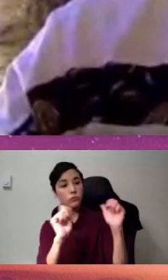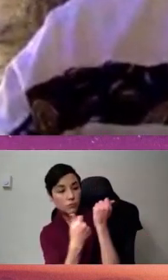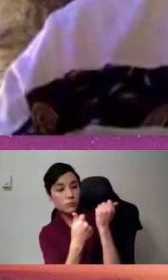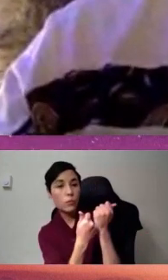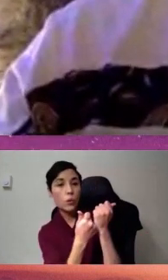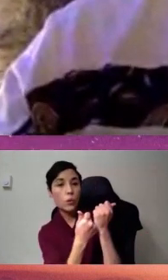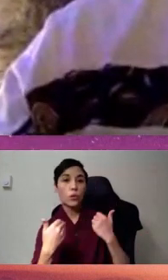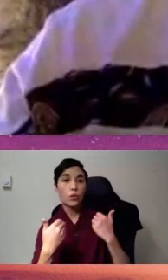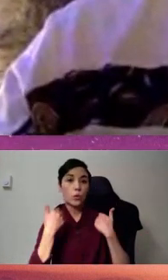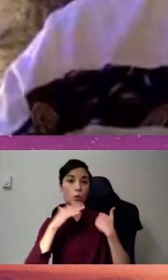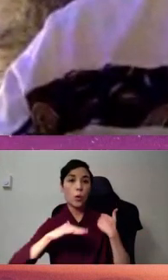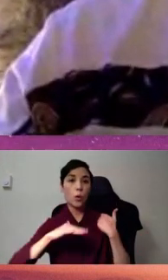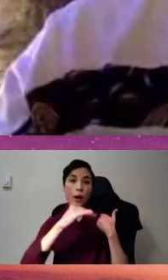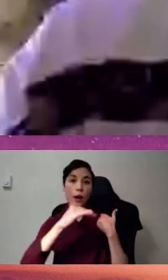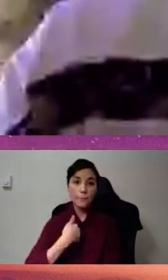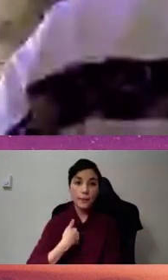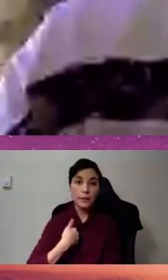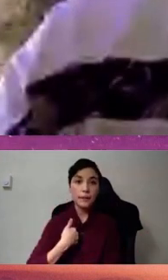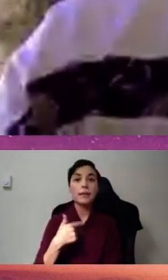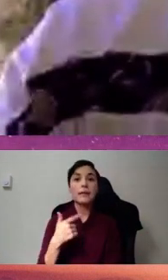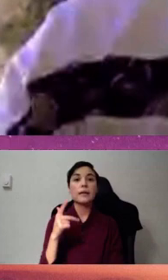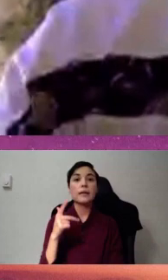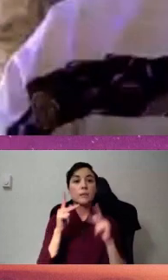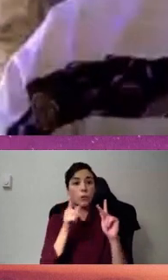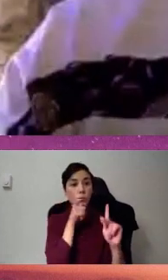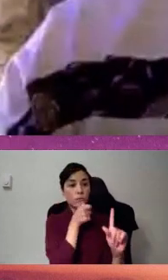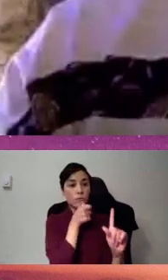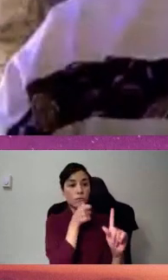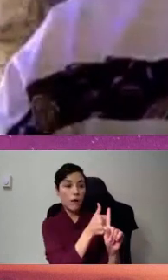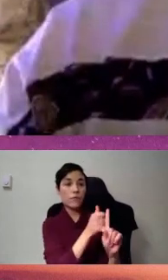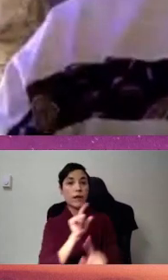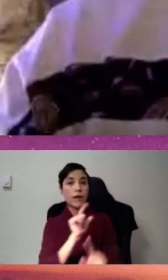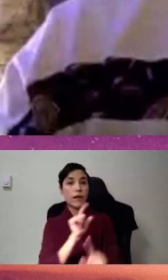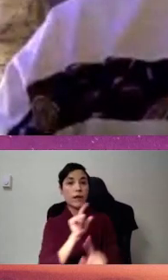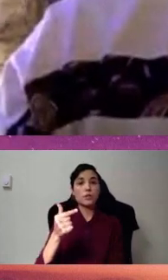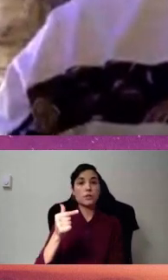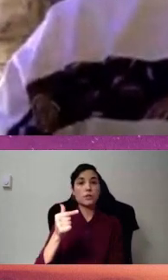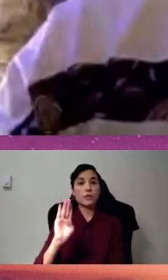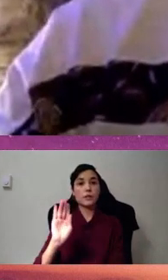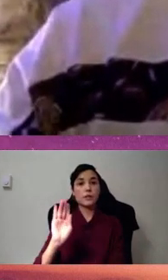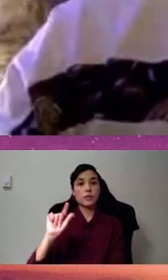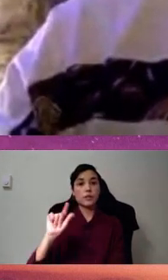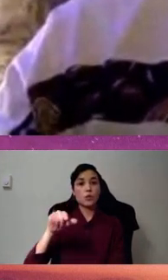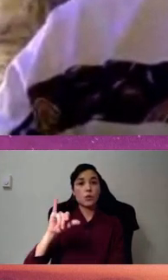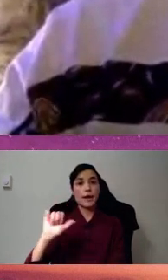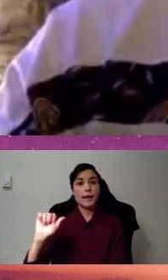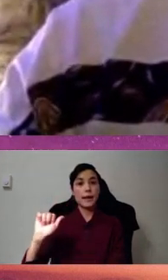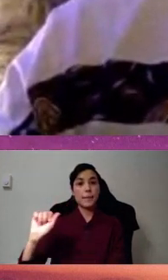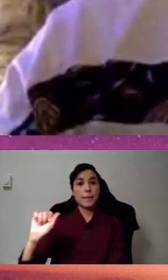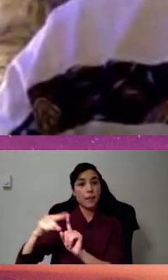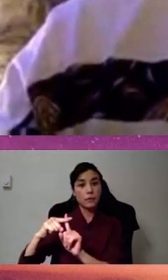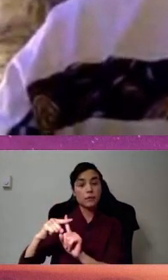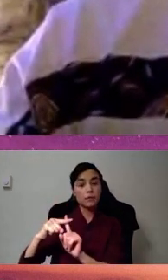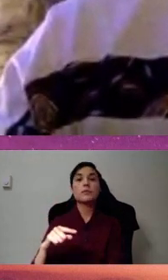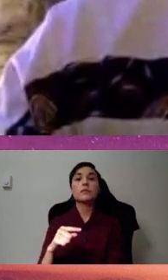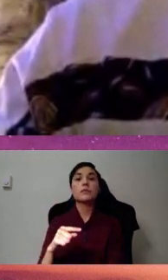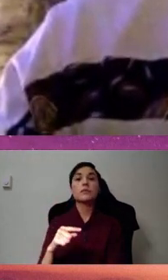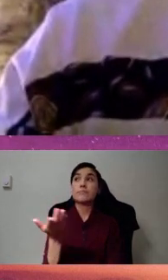time, who were all LGBTQIA2S+. And, back then, like when I was 17, it